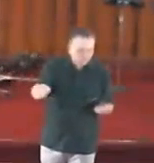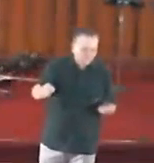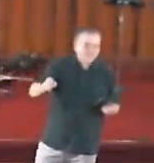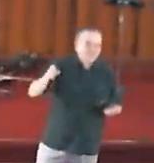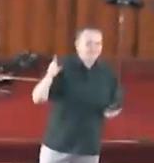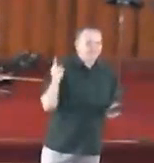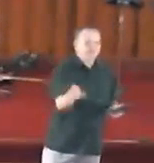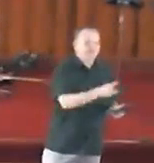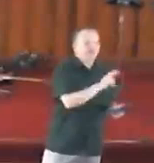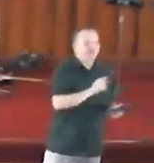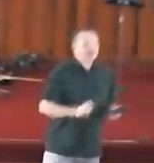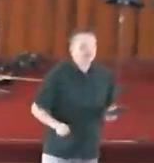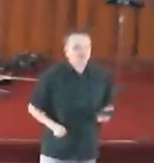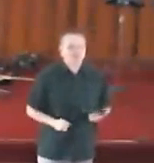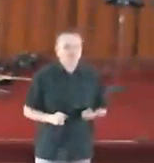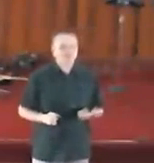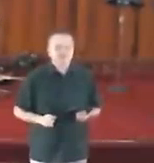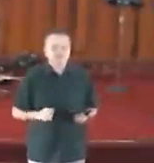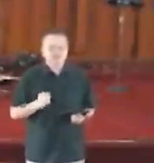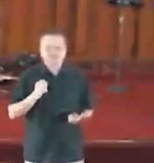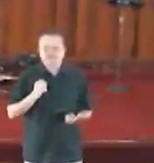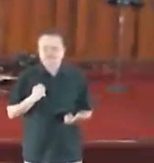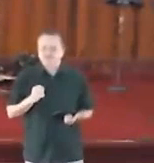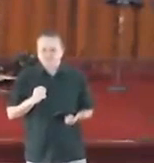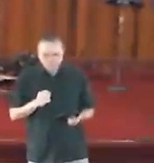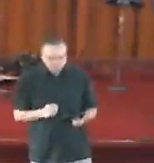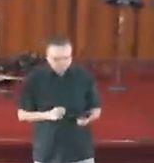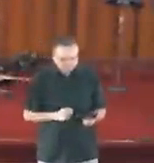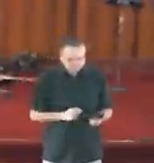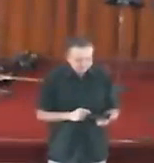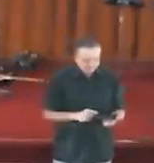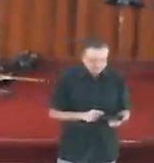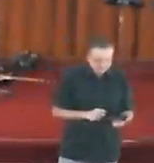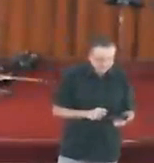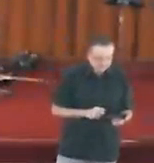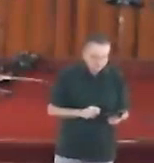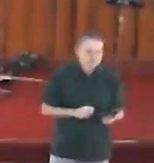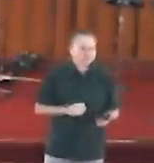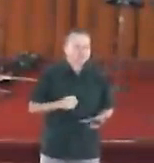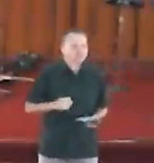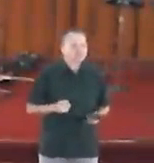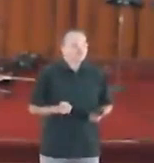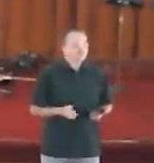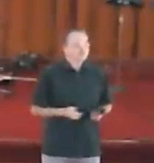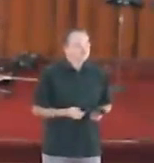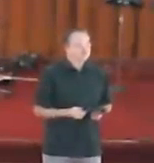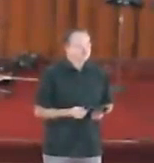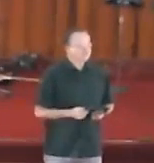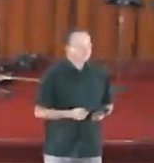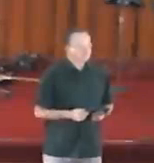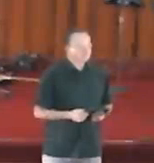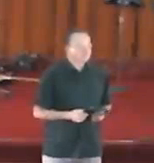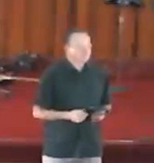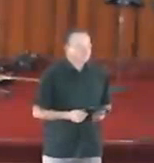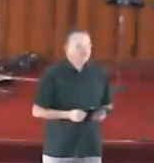poderosas señales y por milagros. Here it says that he would preach by the powers of signs and wonders.